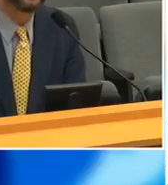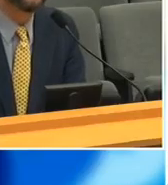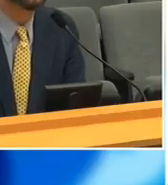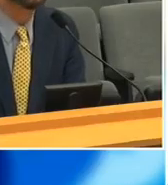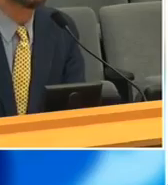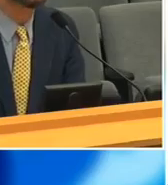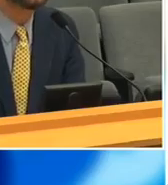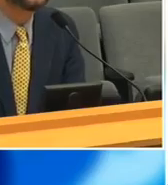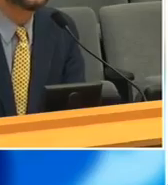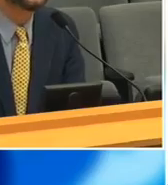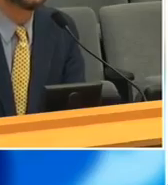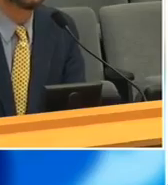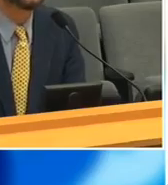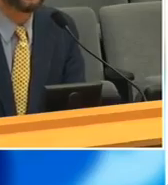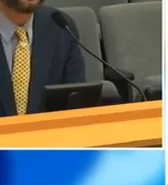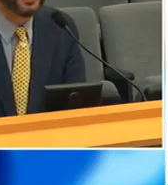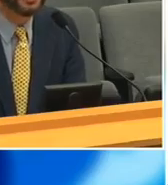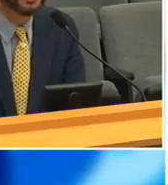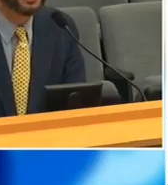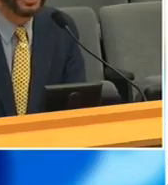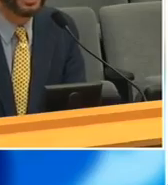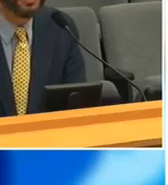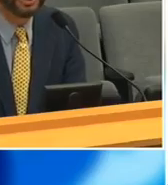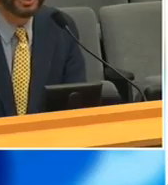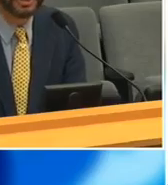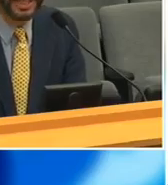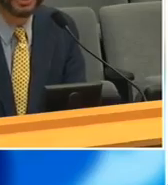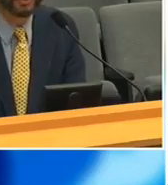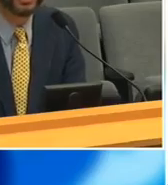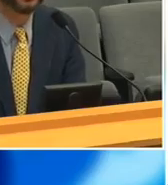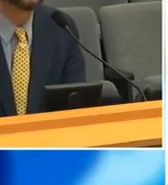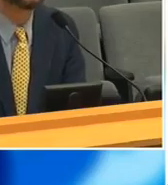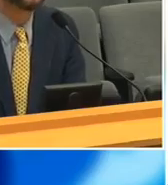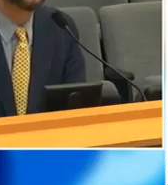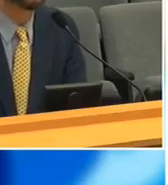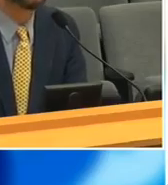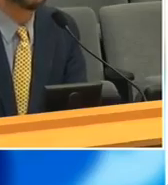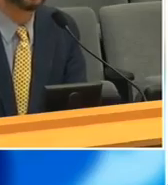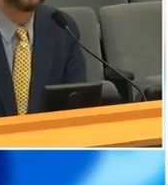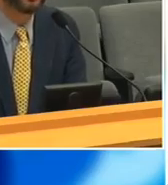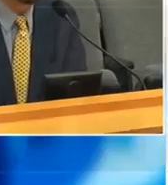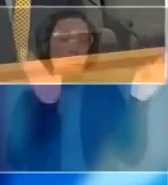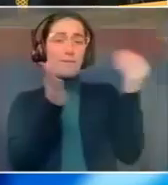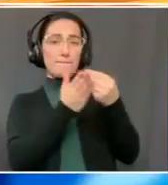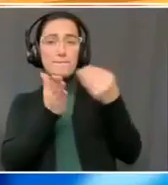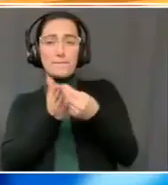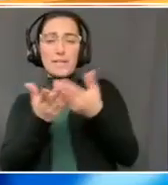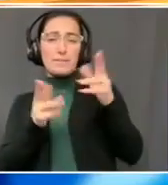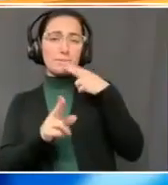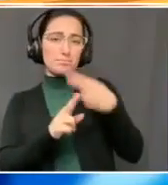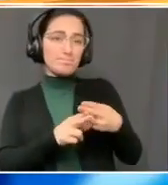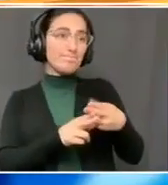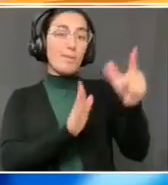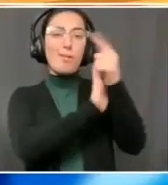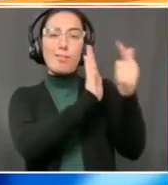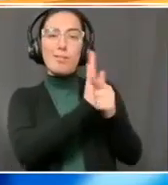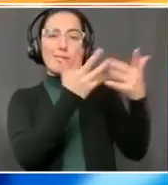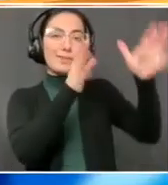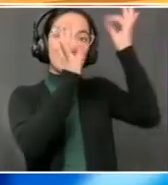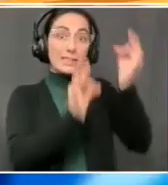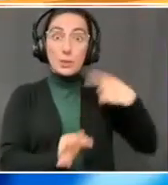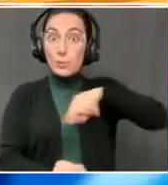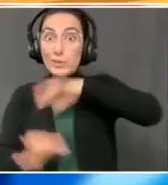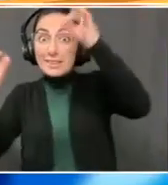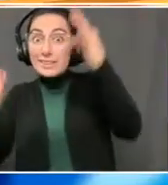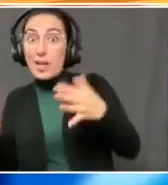restricted. The restricted general fund is, as I mentioned last week, those are determined by law. We don't decide what's